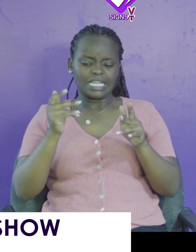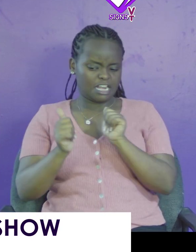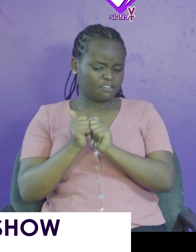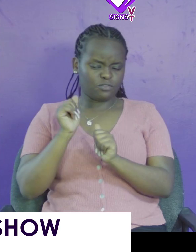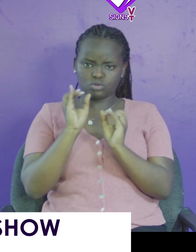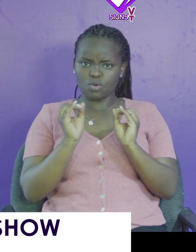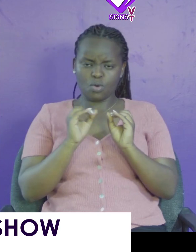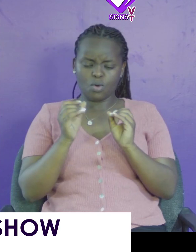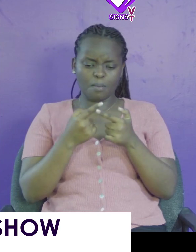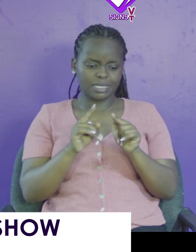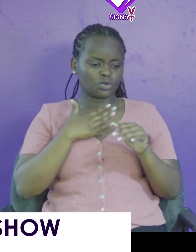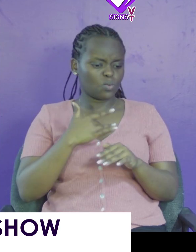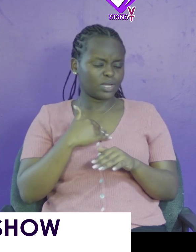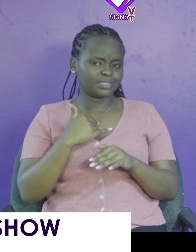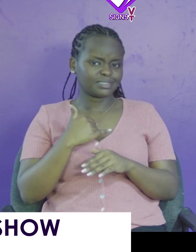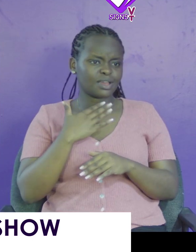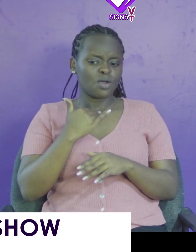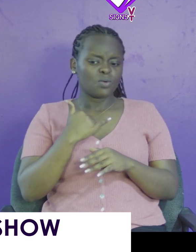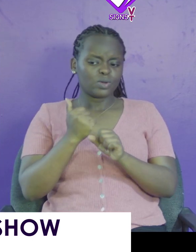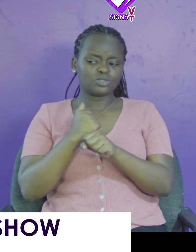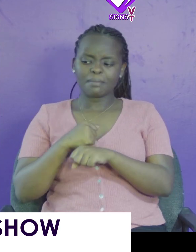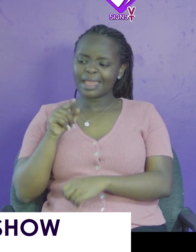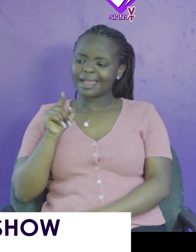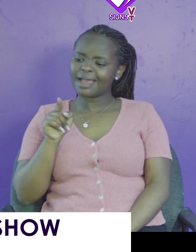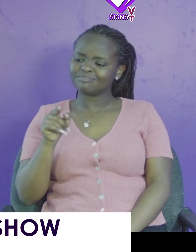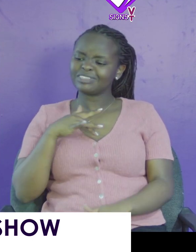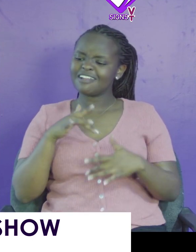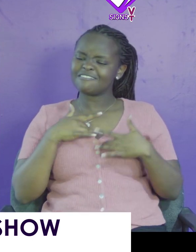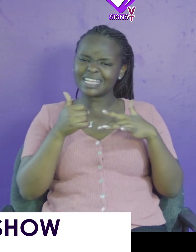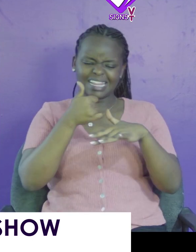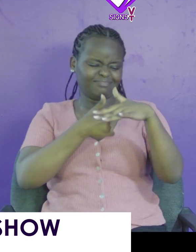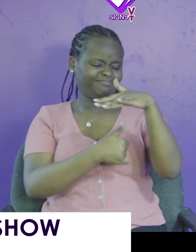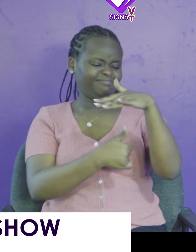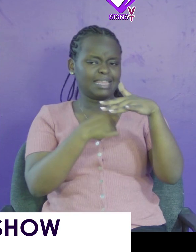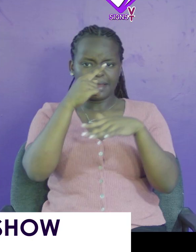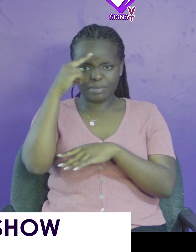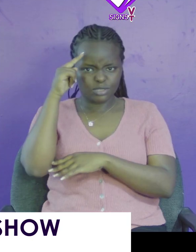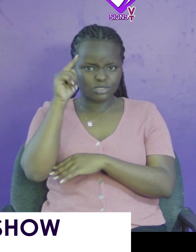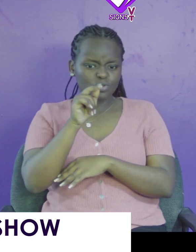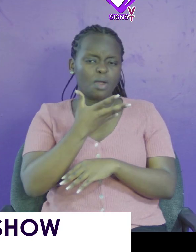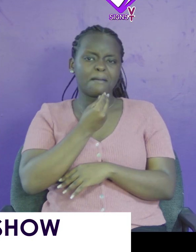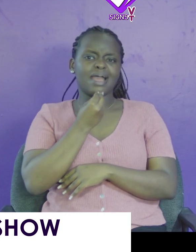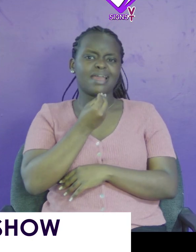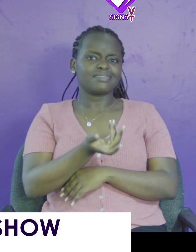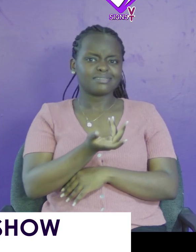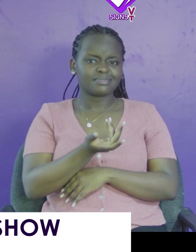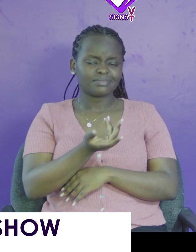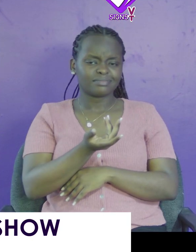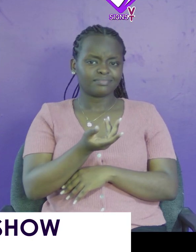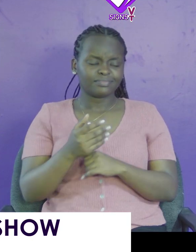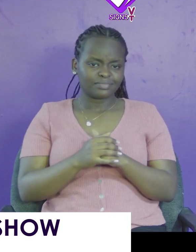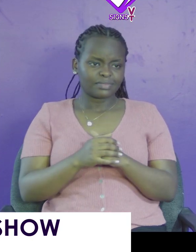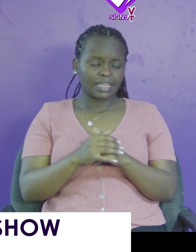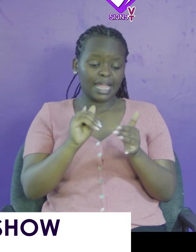but you want to make her to feel inferior always just because you are a man. It cannot work. Okay, that is in the